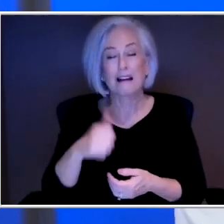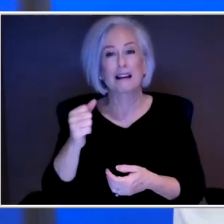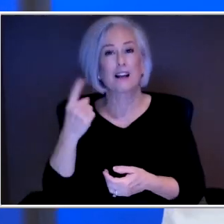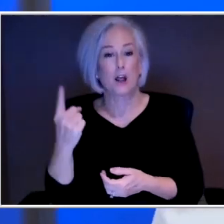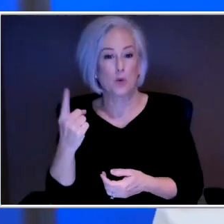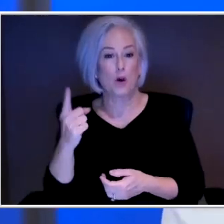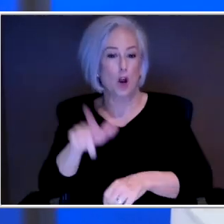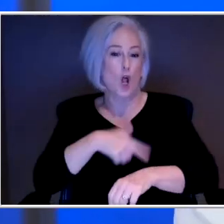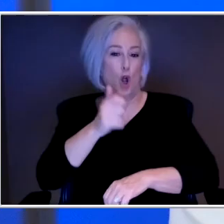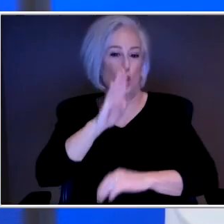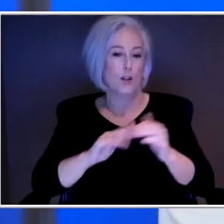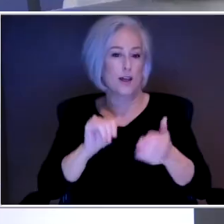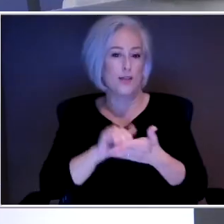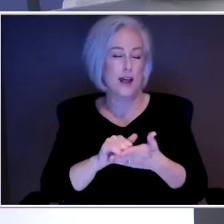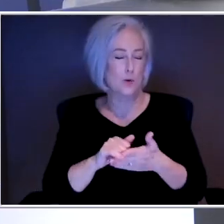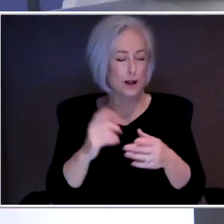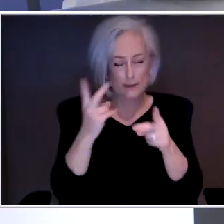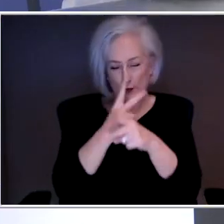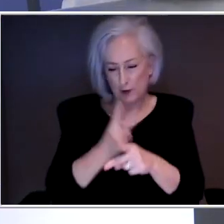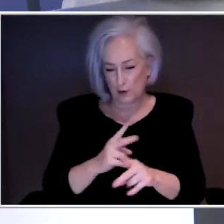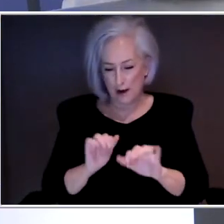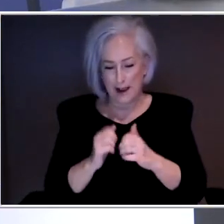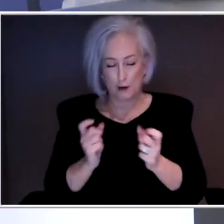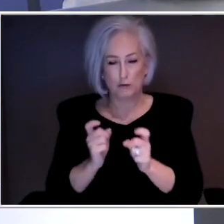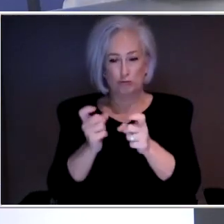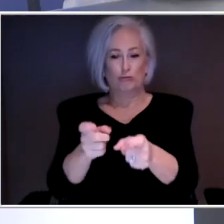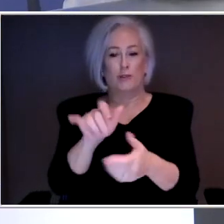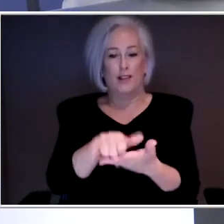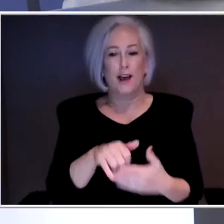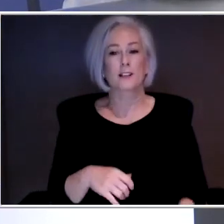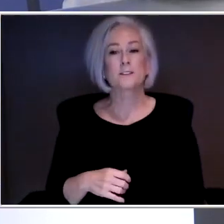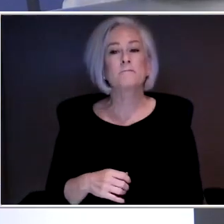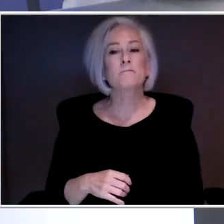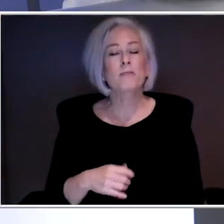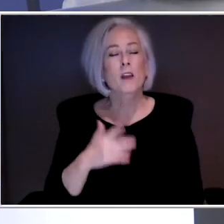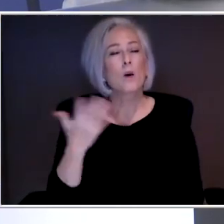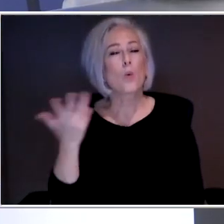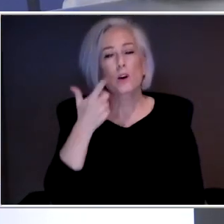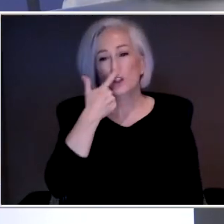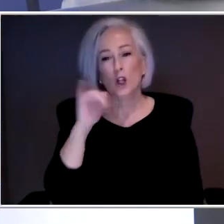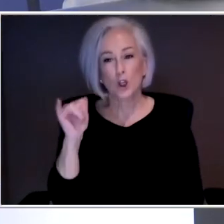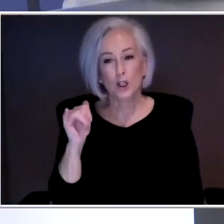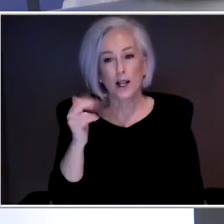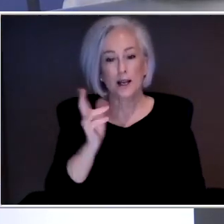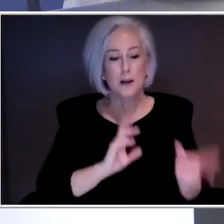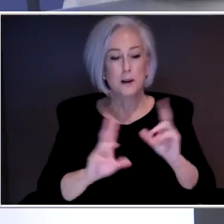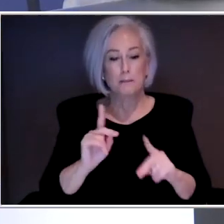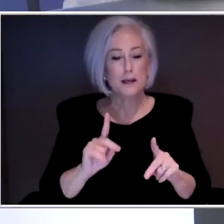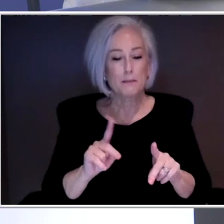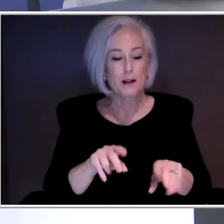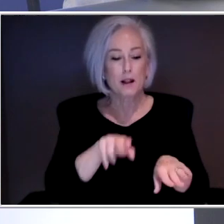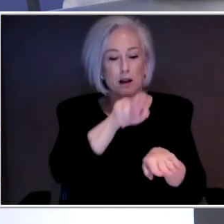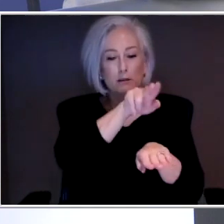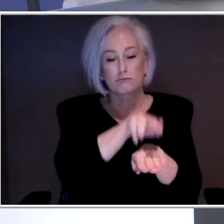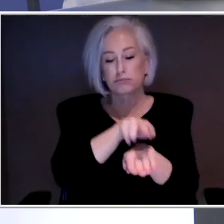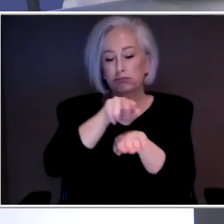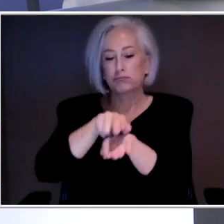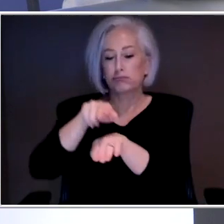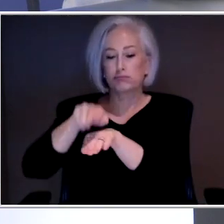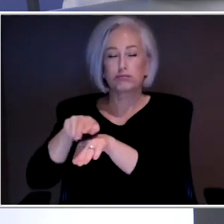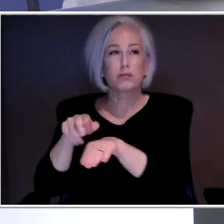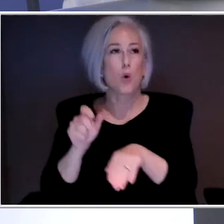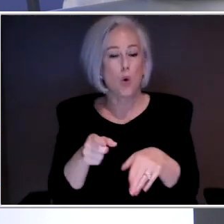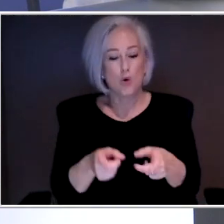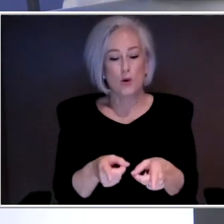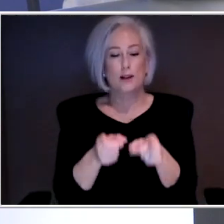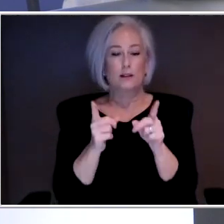different delivery model for those. What does it look like when, so people are in recliners and they're all, if they choose to lie